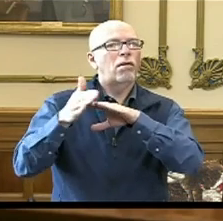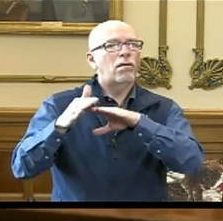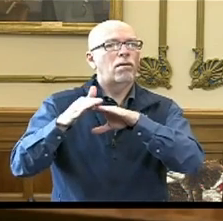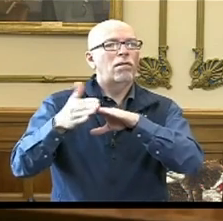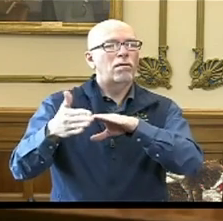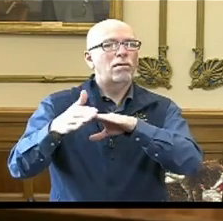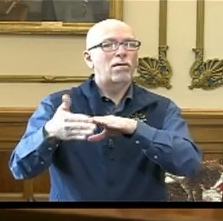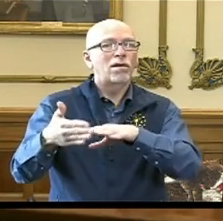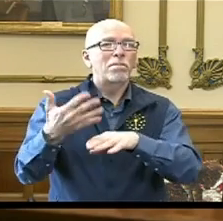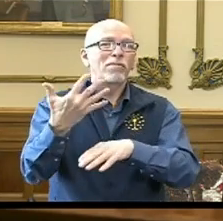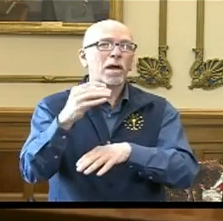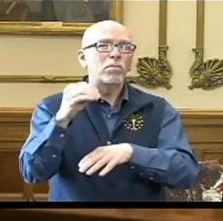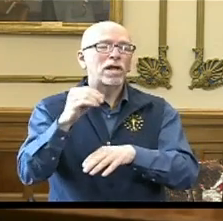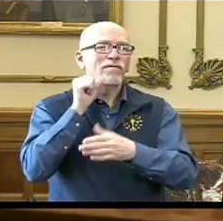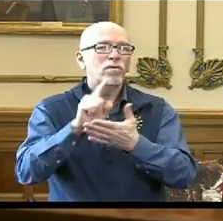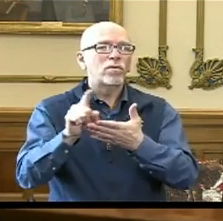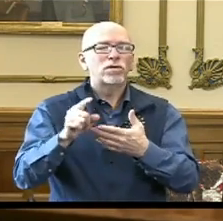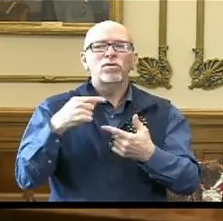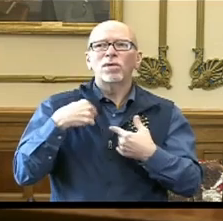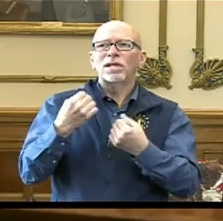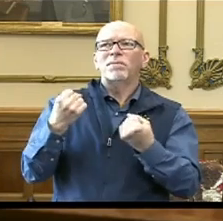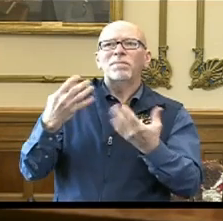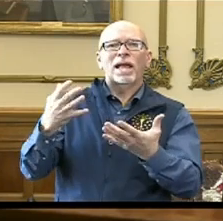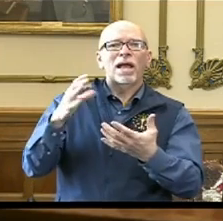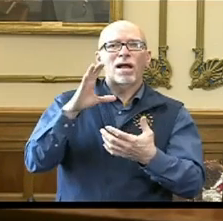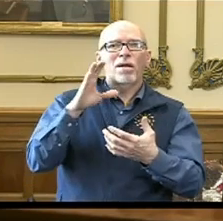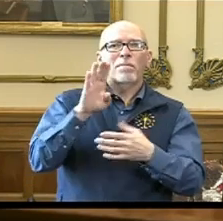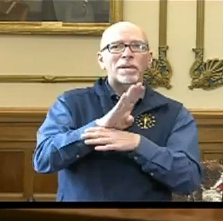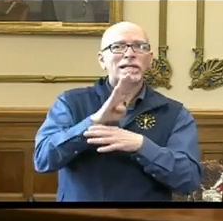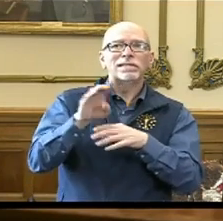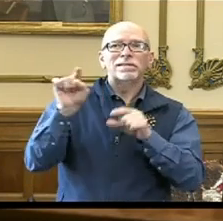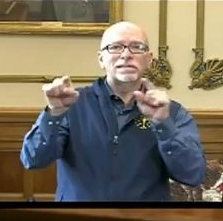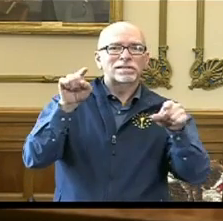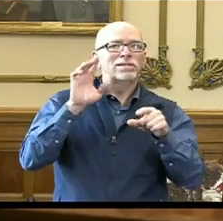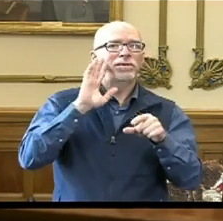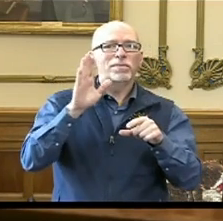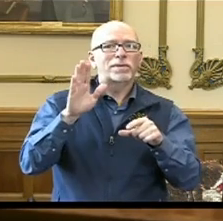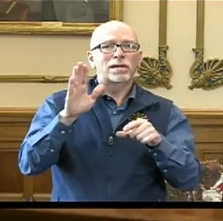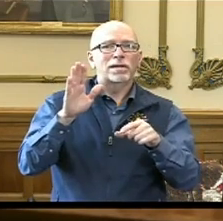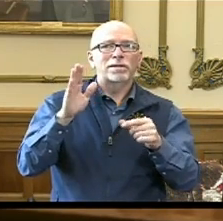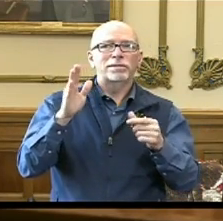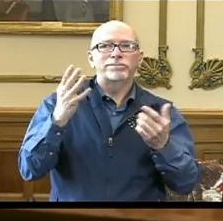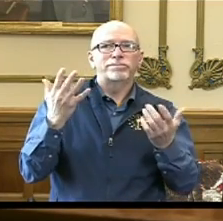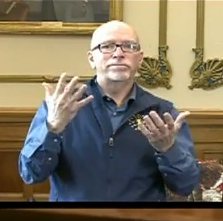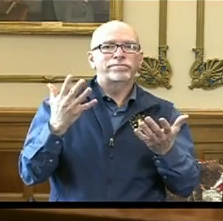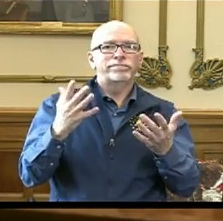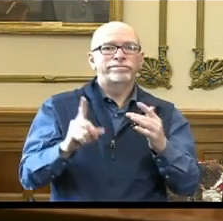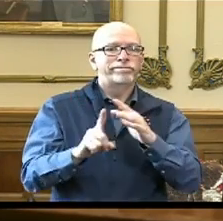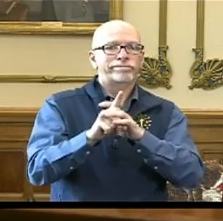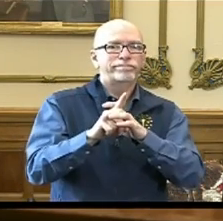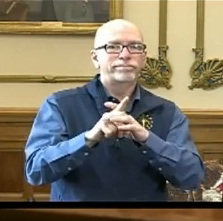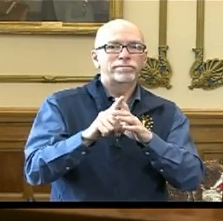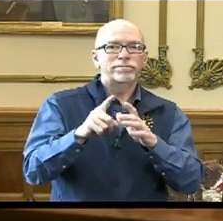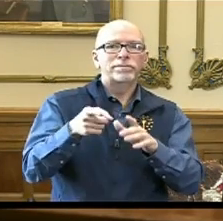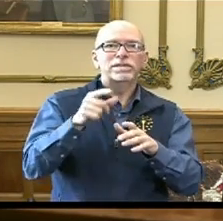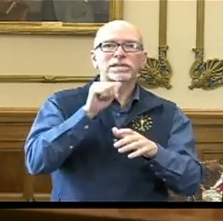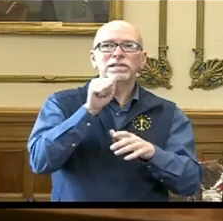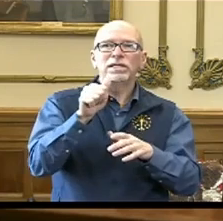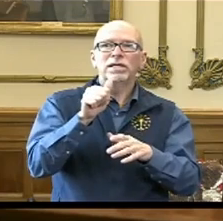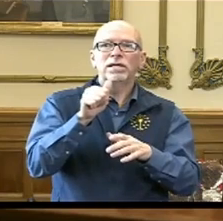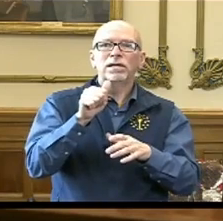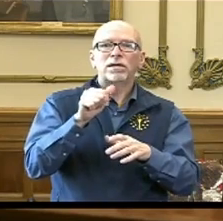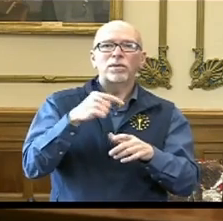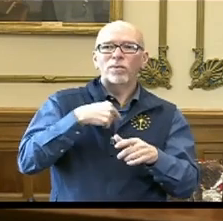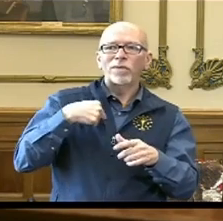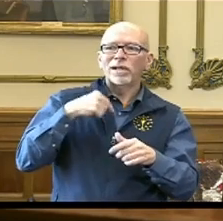week. So we are getting so many sectors that are going to come to the forefront that are not really being